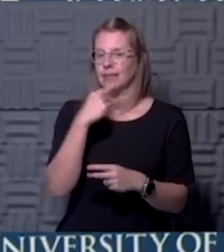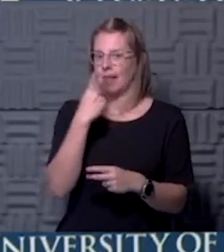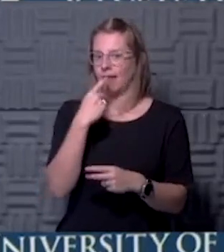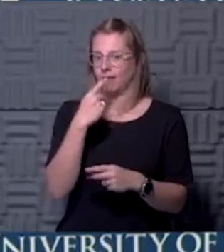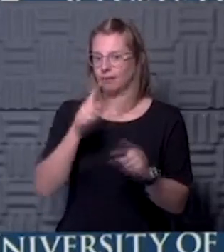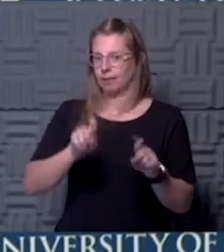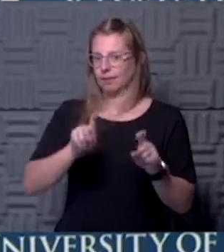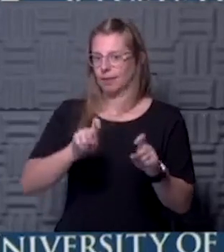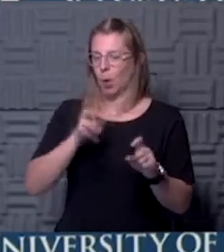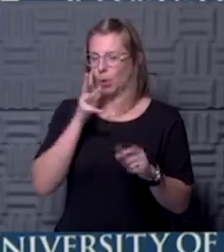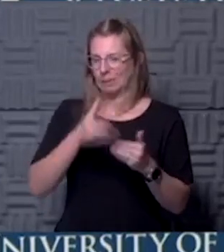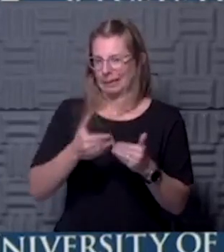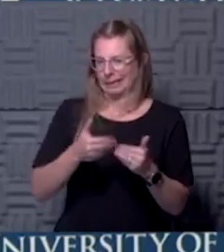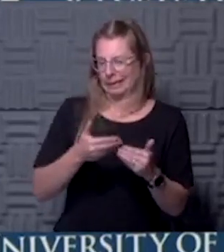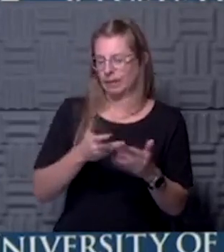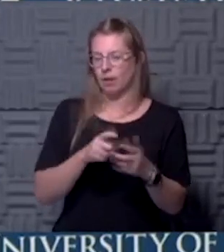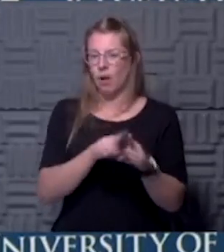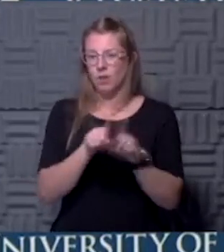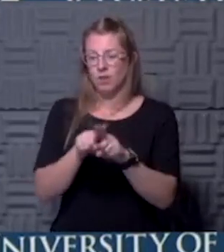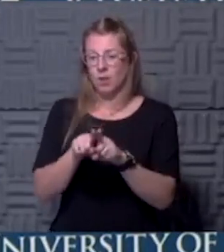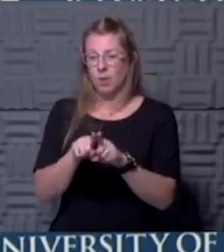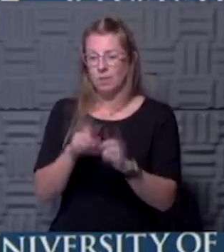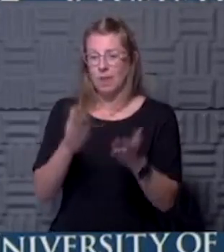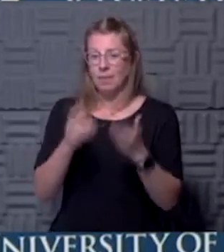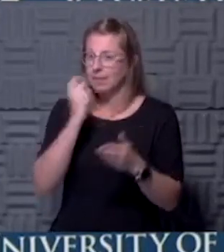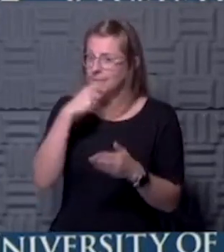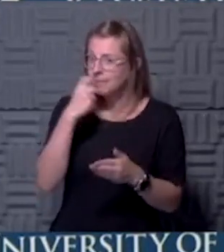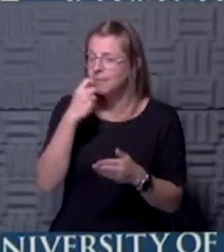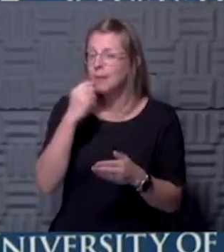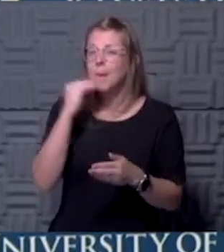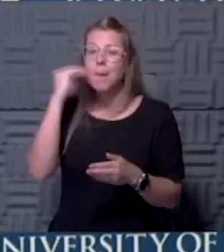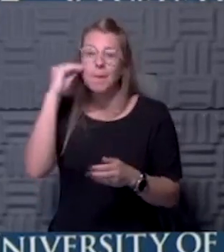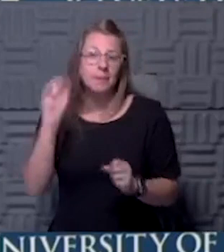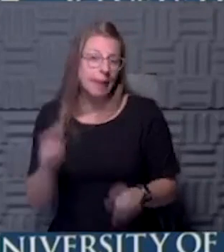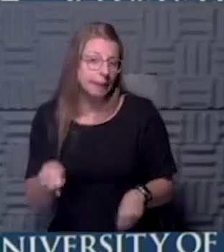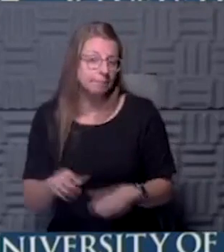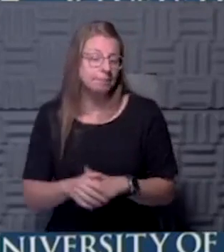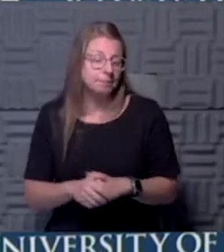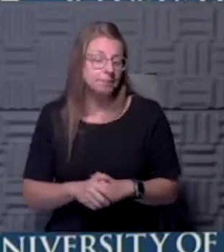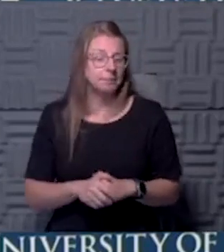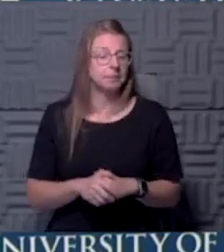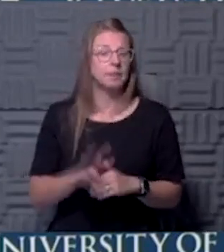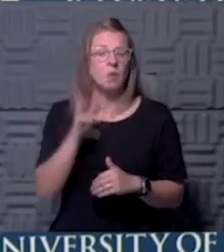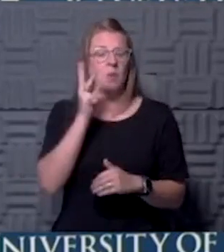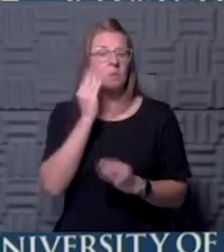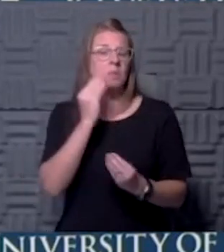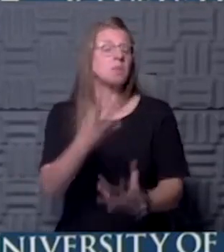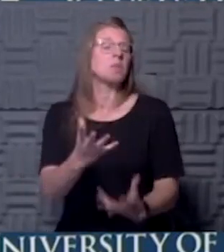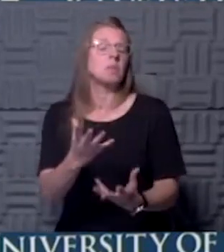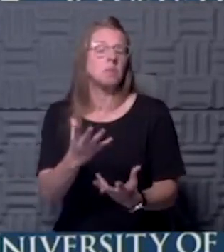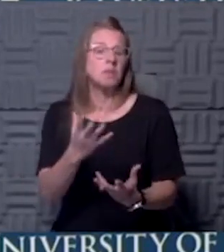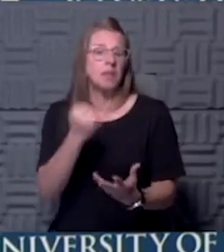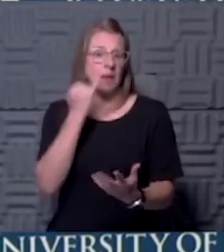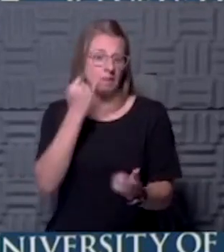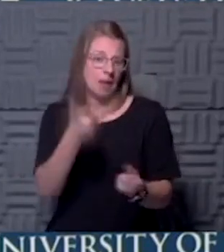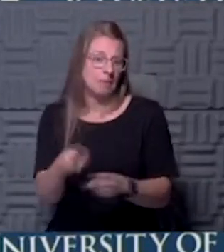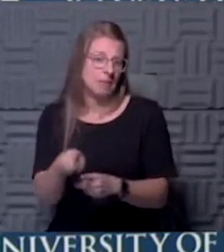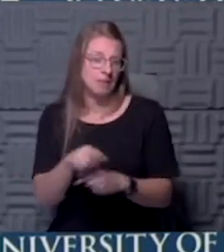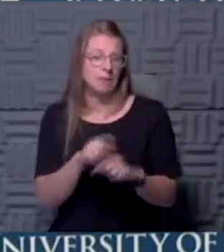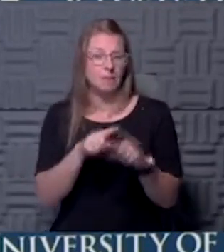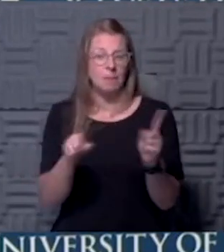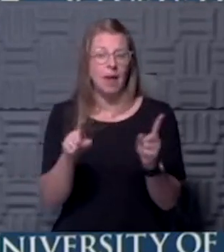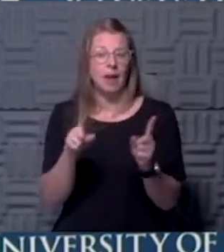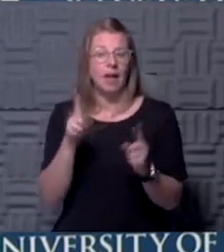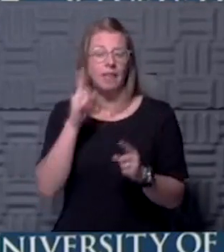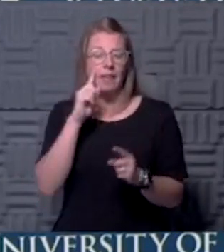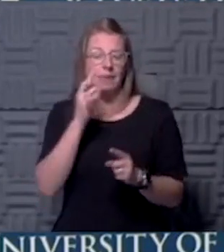easier and maybe even able to do at home. And so we'll let everybody know when that comes to bear. But I think we're not far off